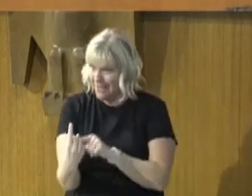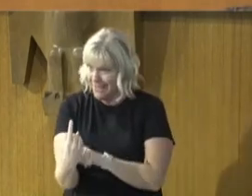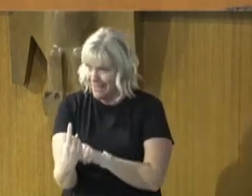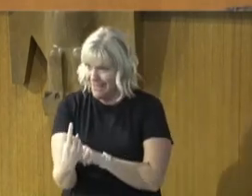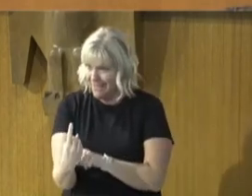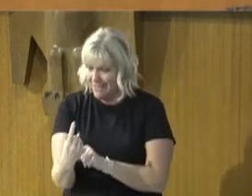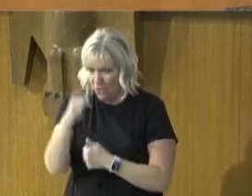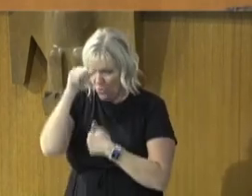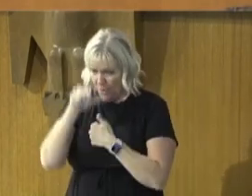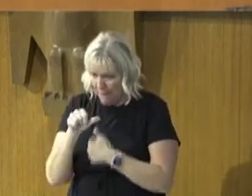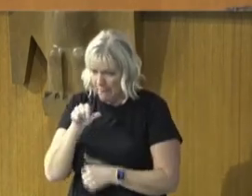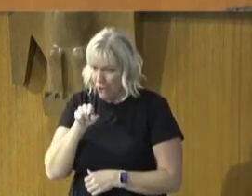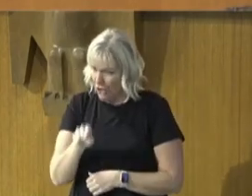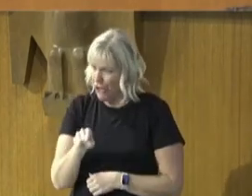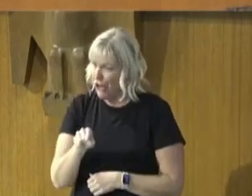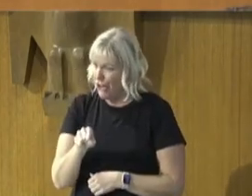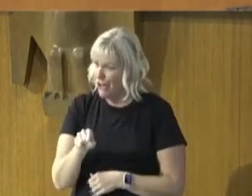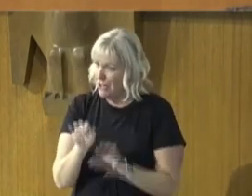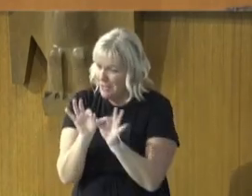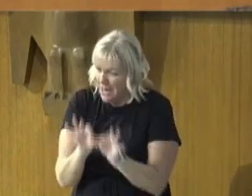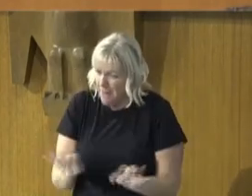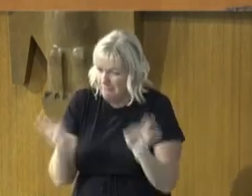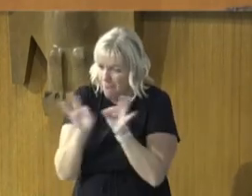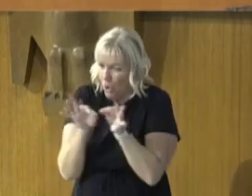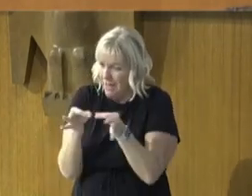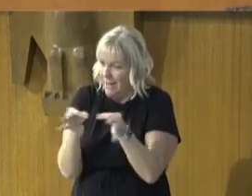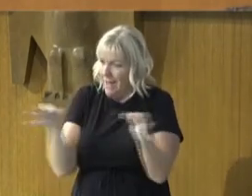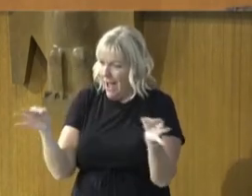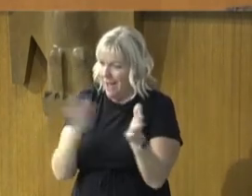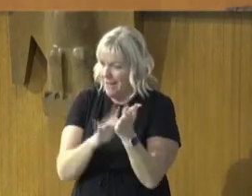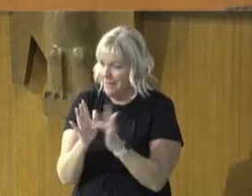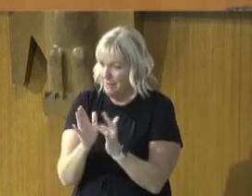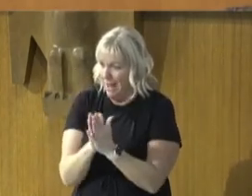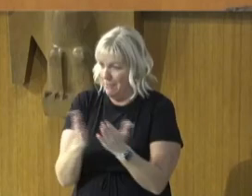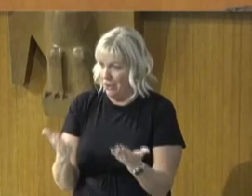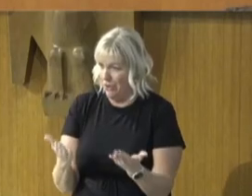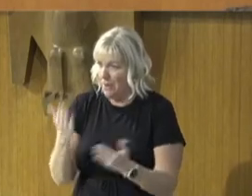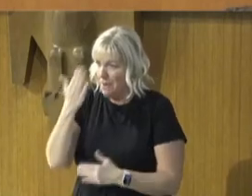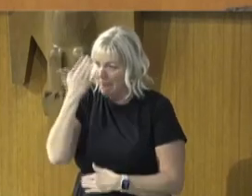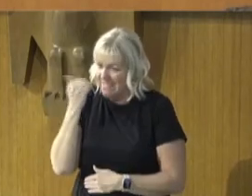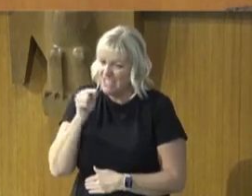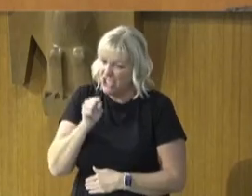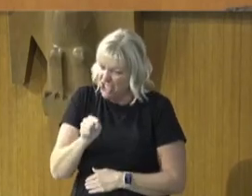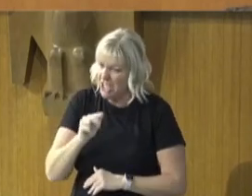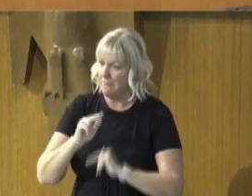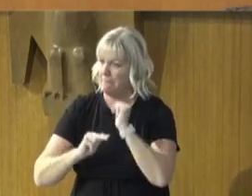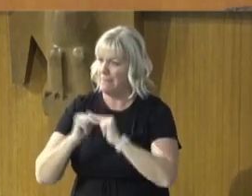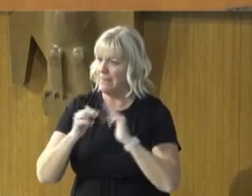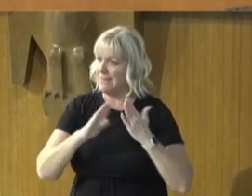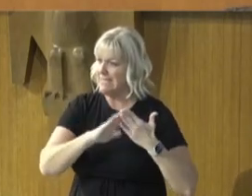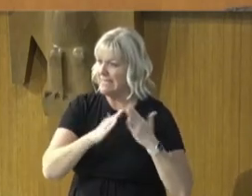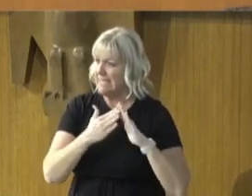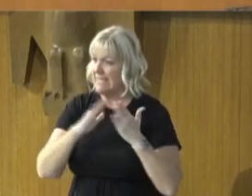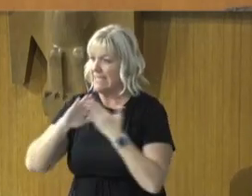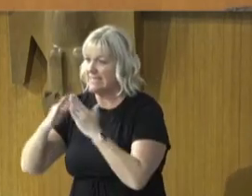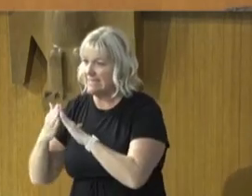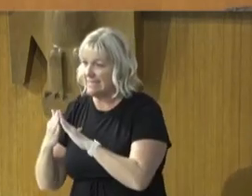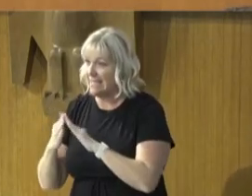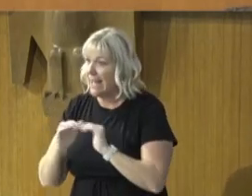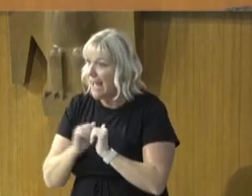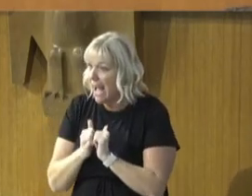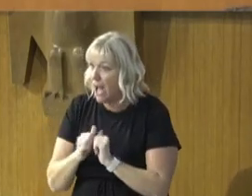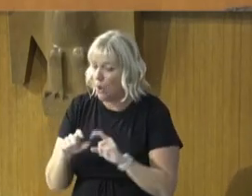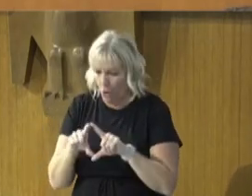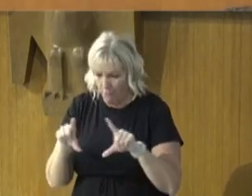in this one very important line of Scripture because she built cities brick by brick,